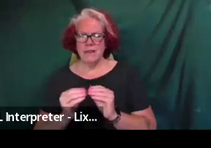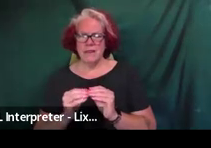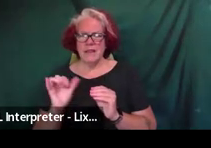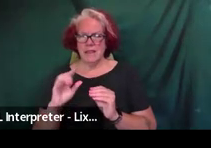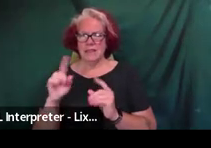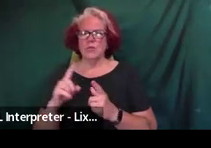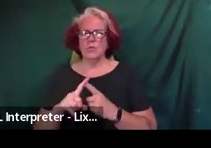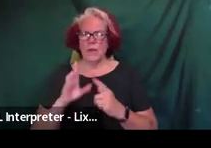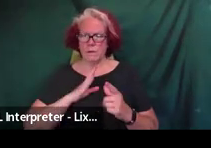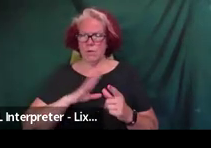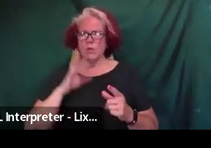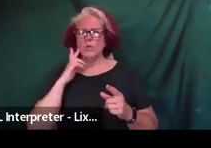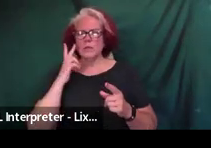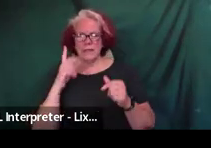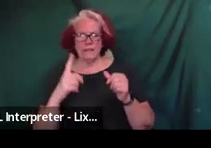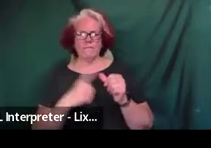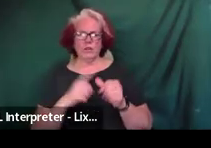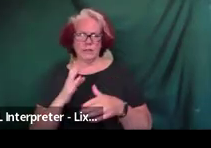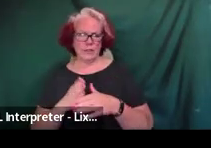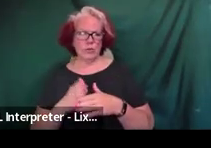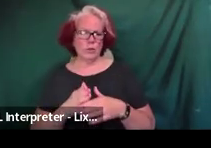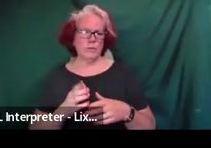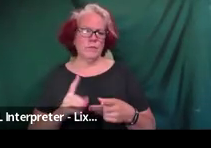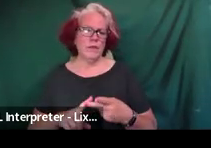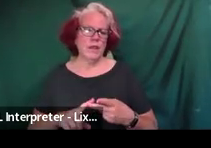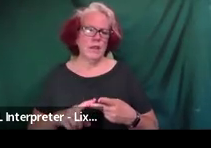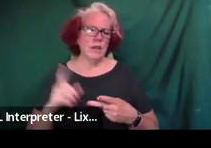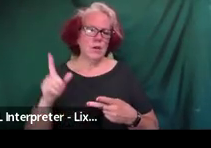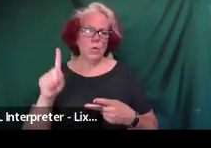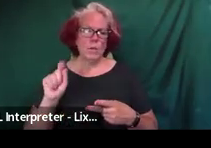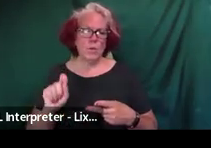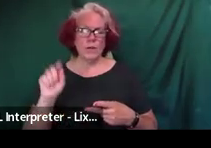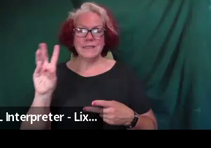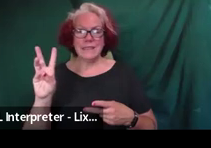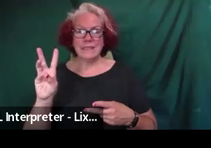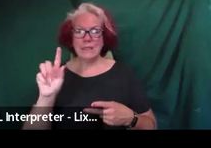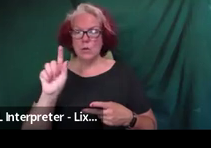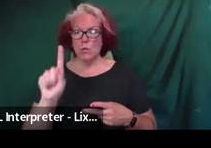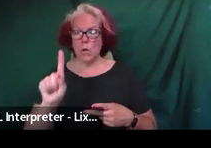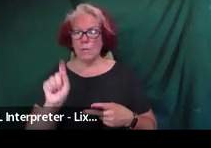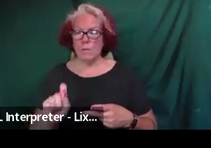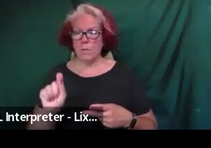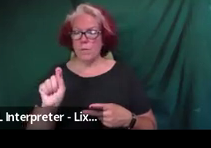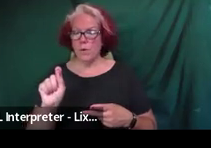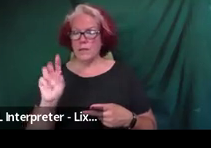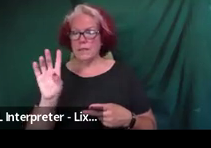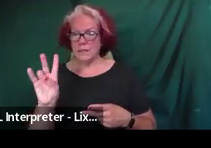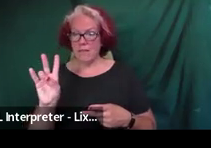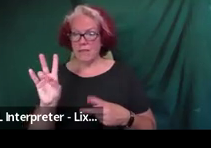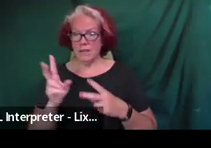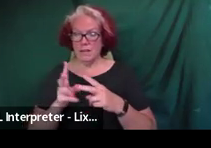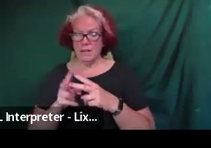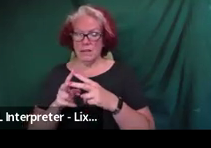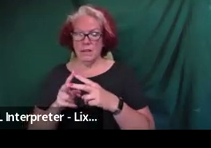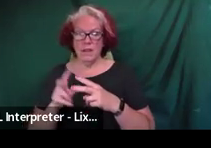will see the first interim. And then this next 1.6 and 1.7, this is for the